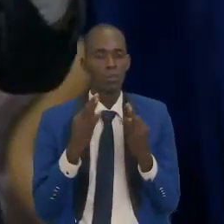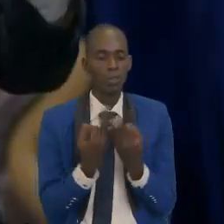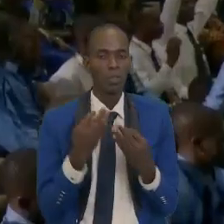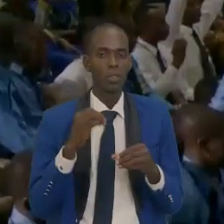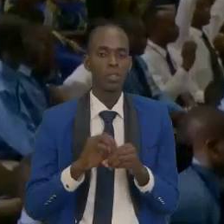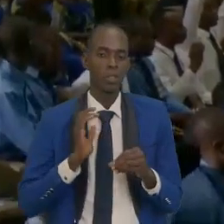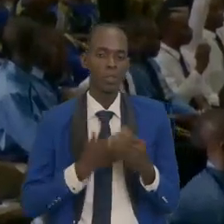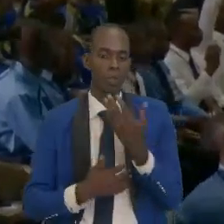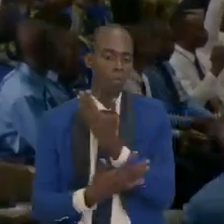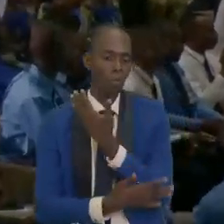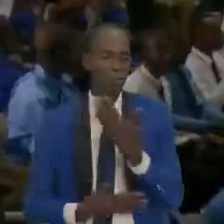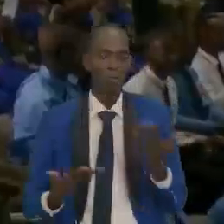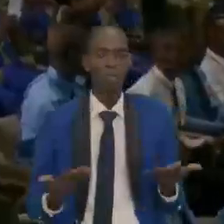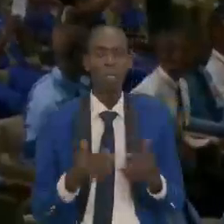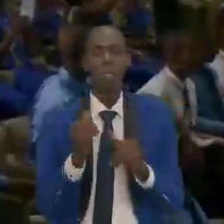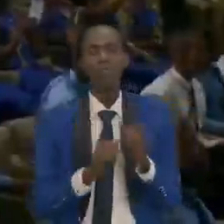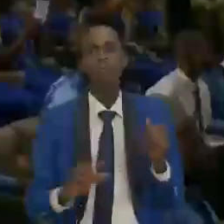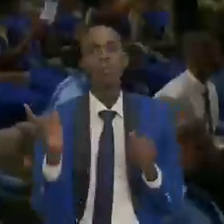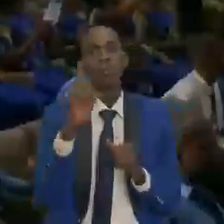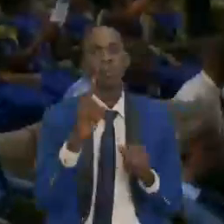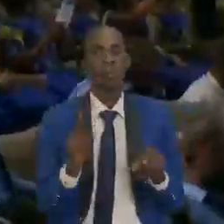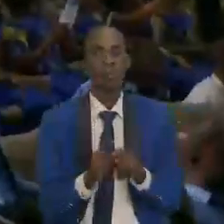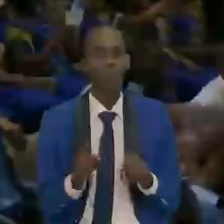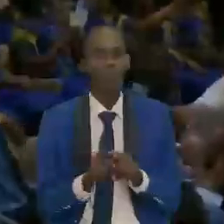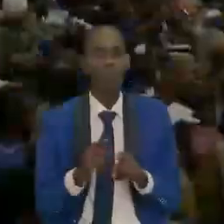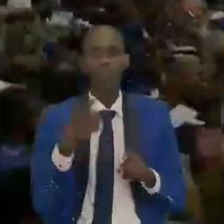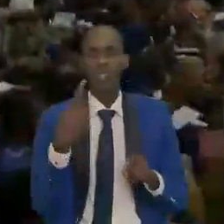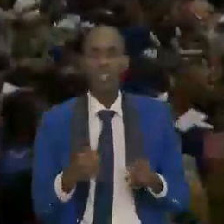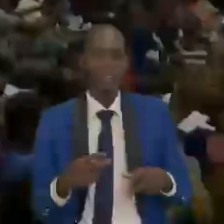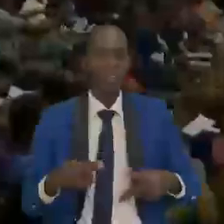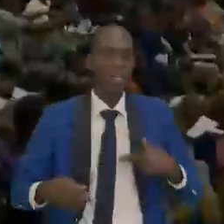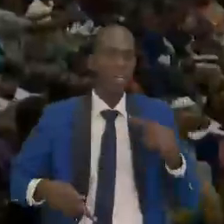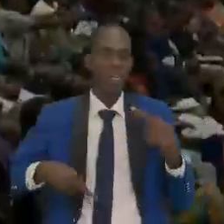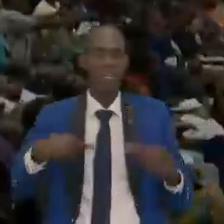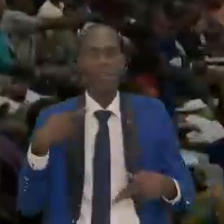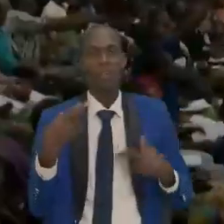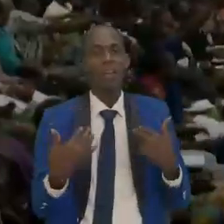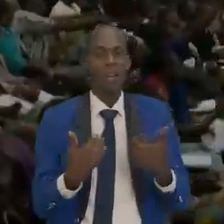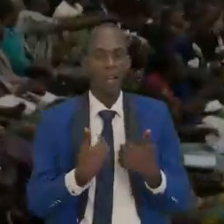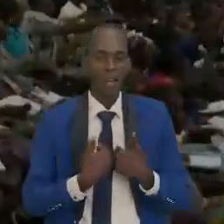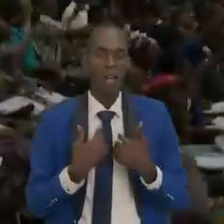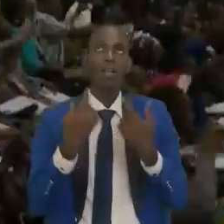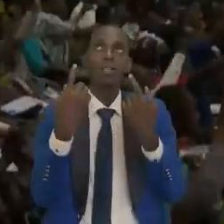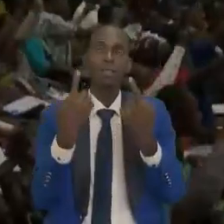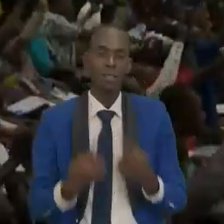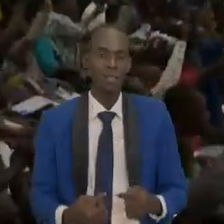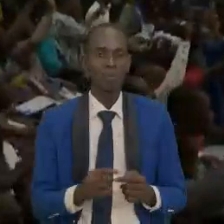everywhere but you the Revival has come